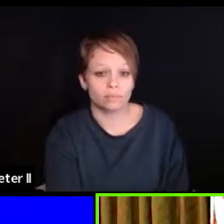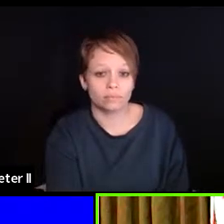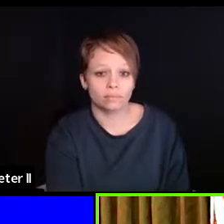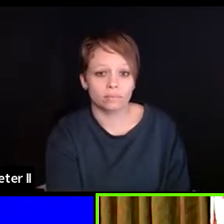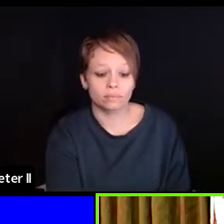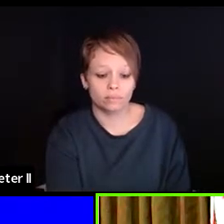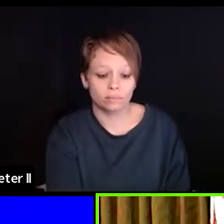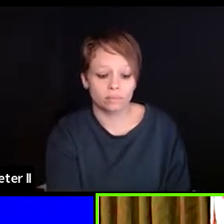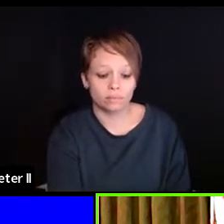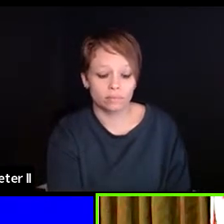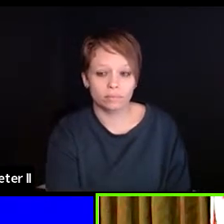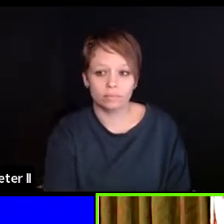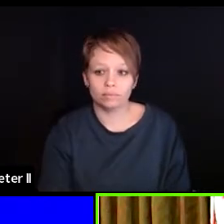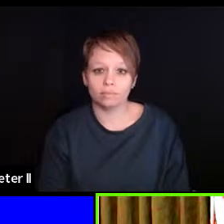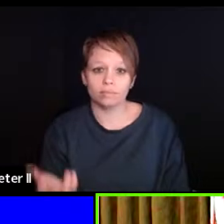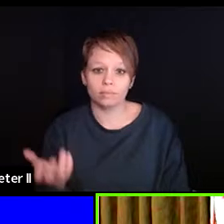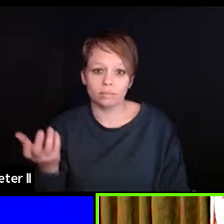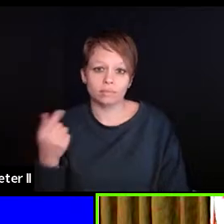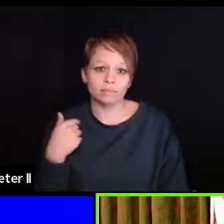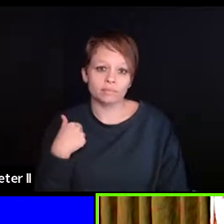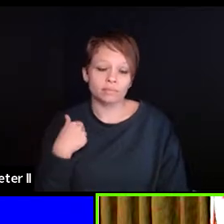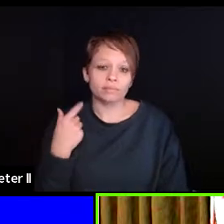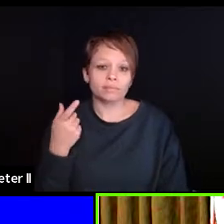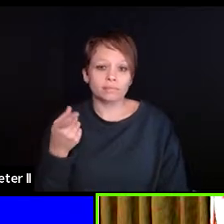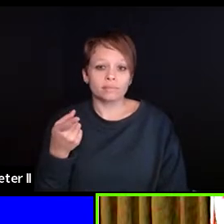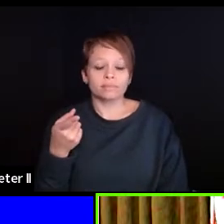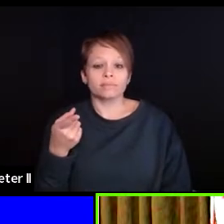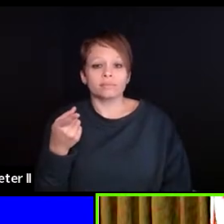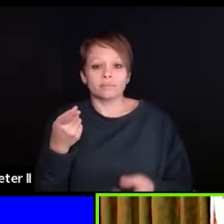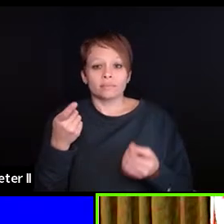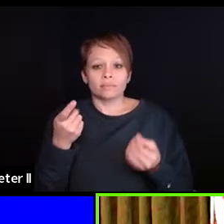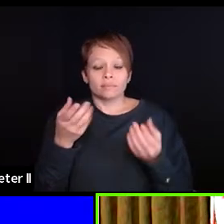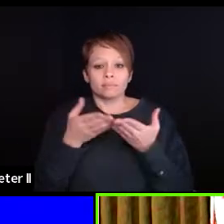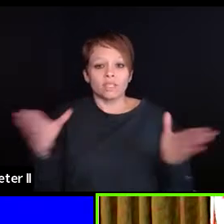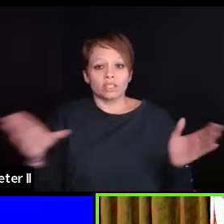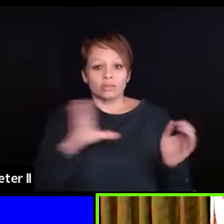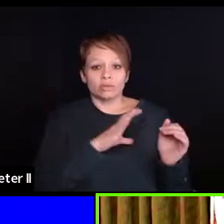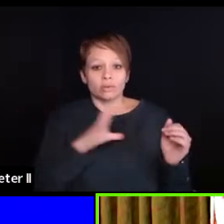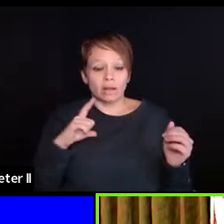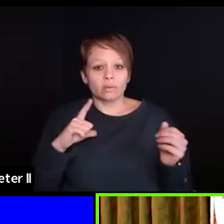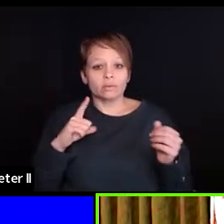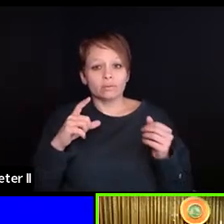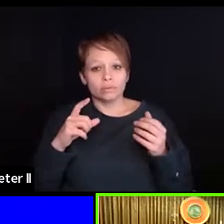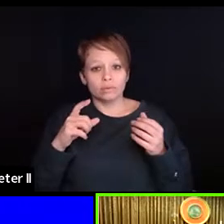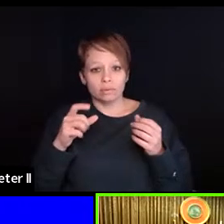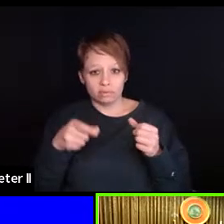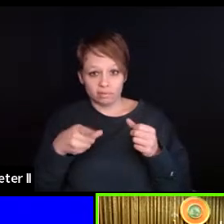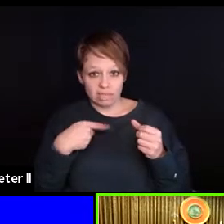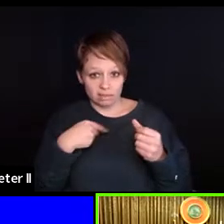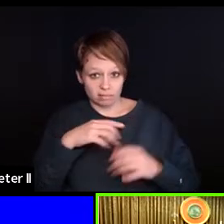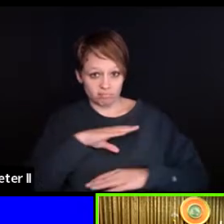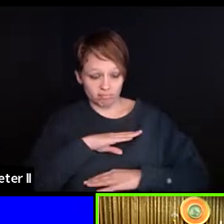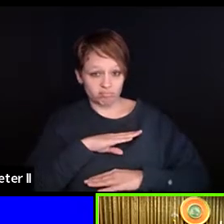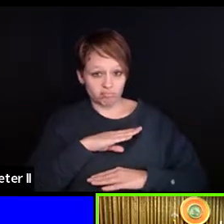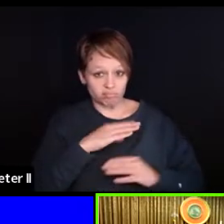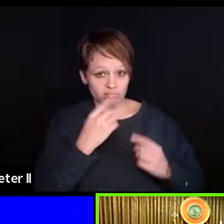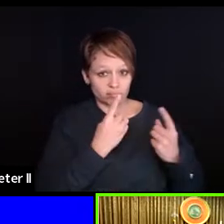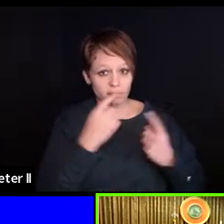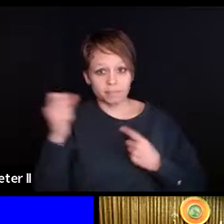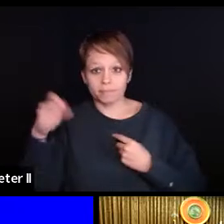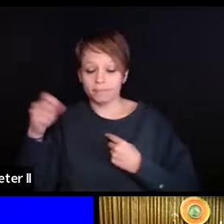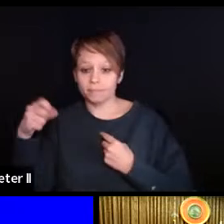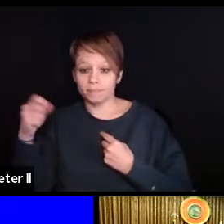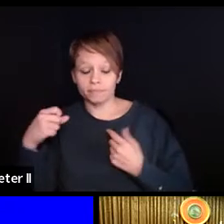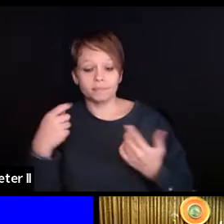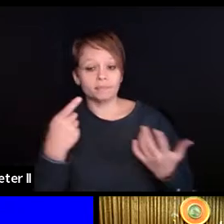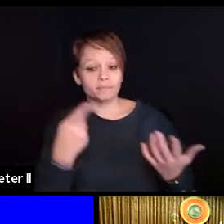Can't do it without reading it. Madam General Counsel, is the measure legally and technically sufficient for our consideration? Yes, it is. Madam Secretary, is the record complete?